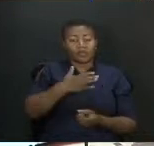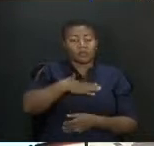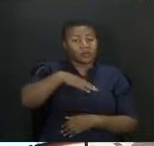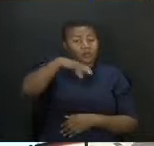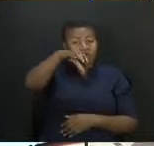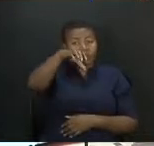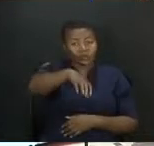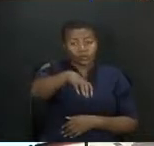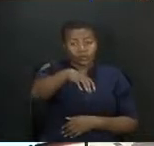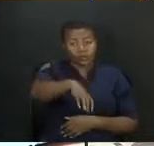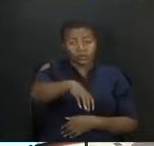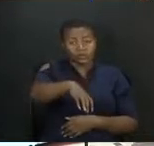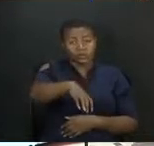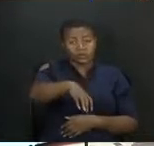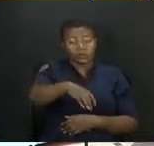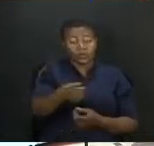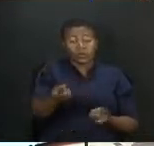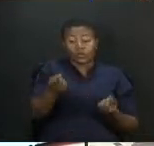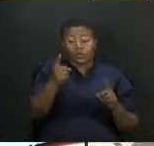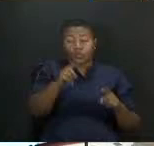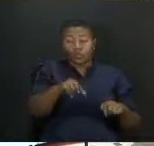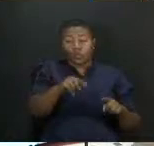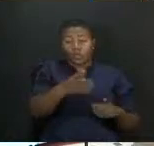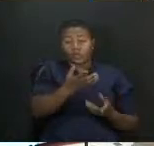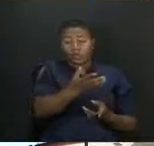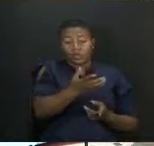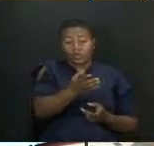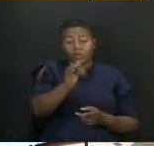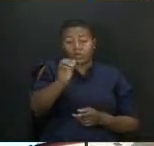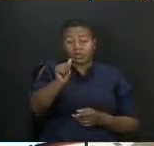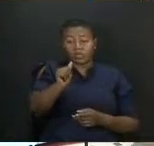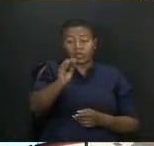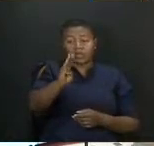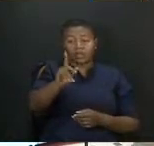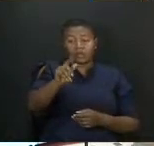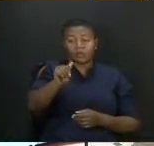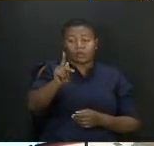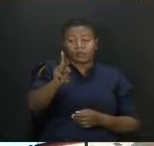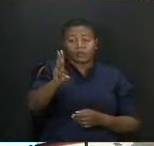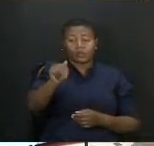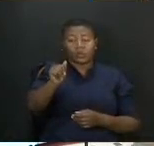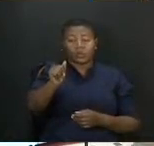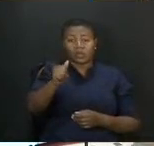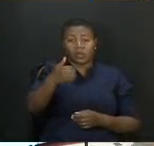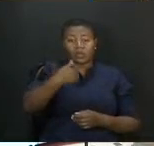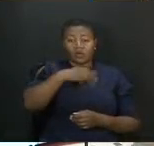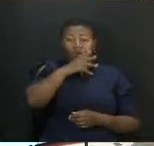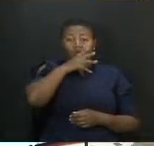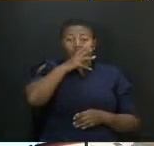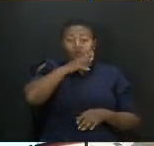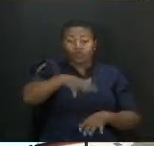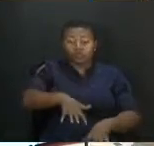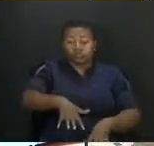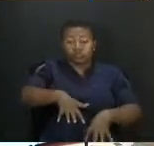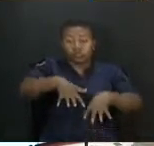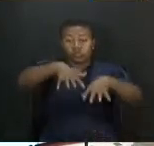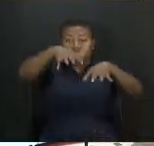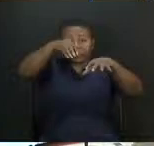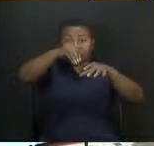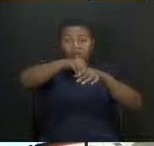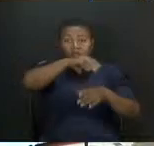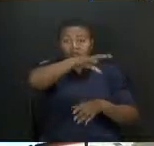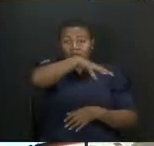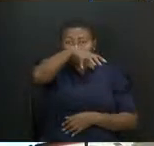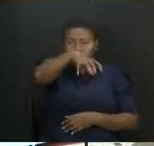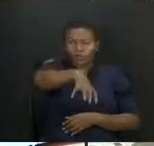When Honorable Ablakwa had the flood situation in his constituency, I gave